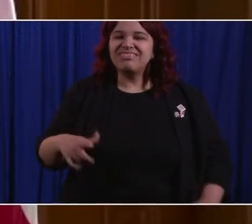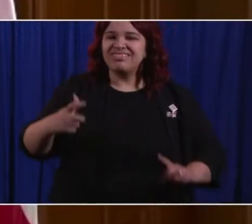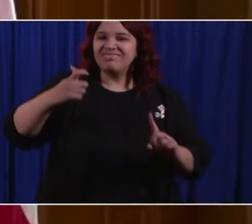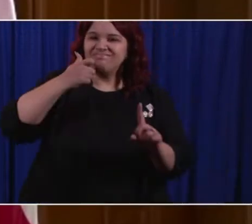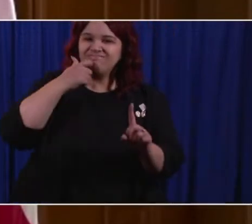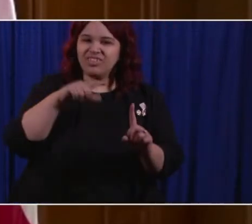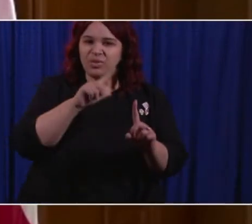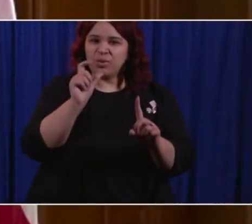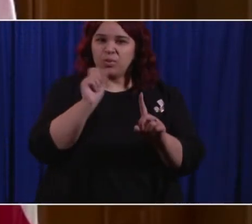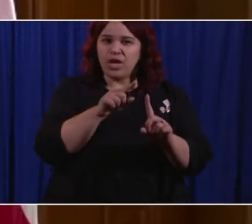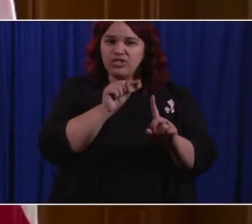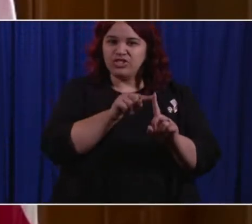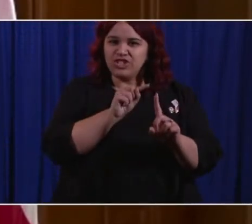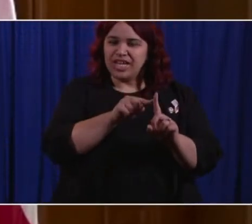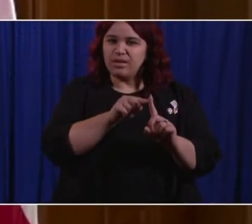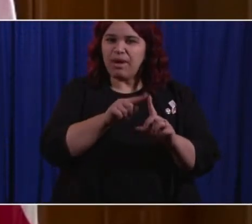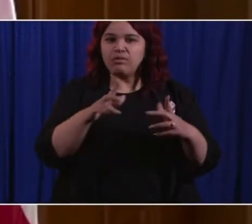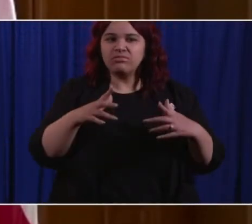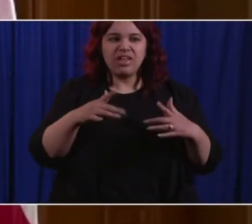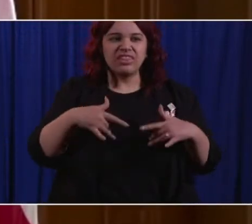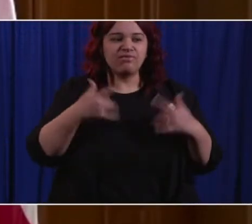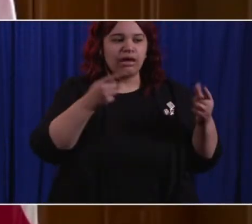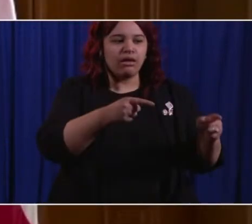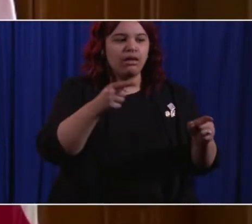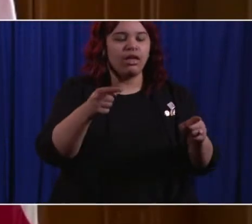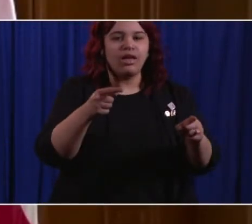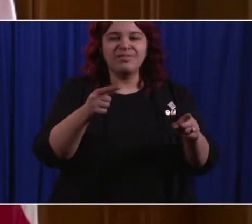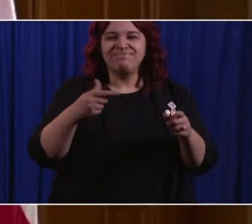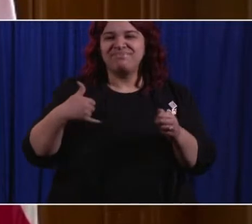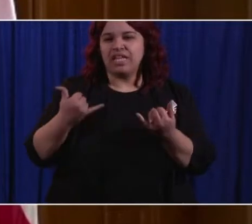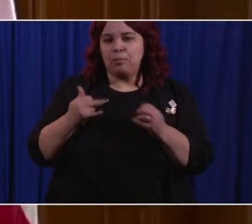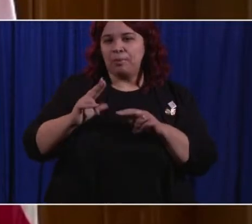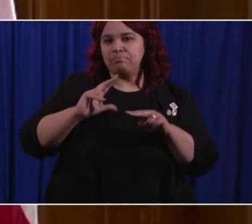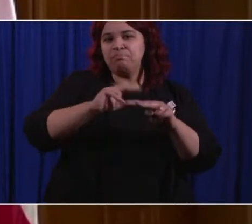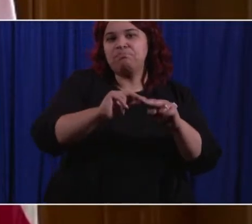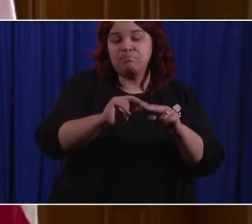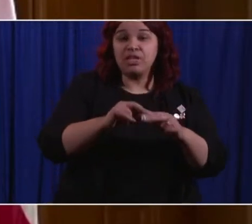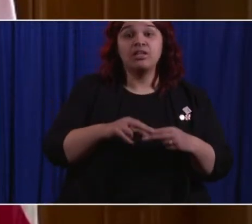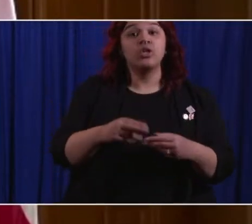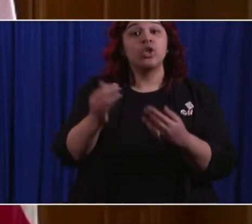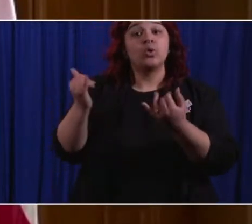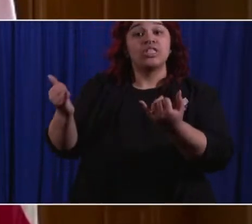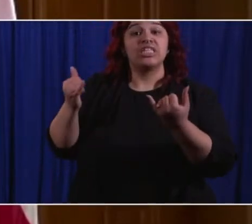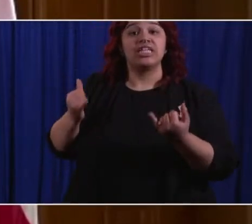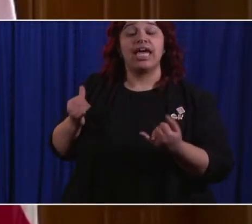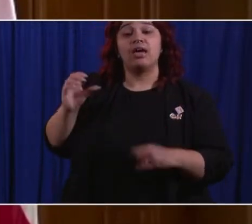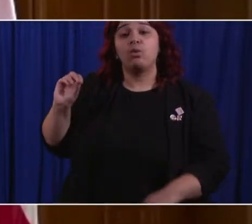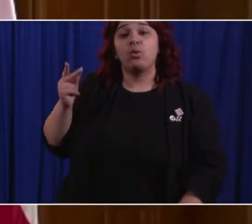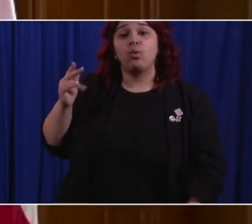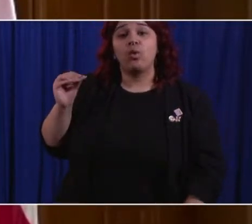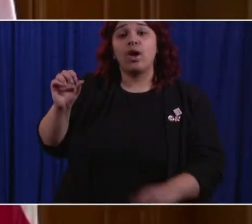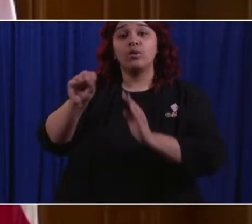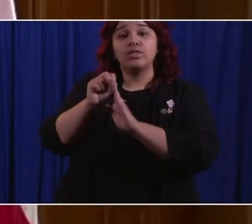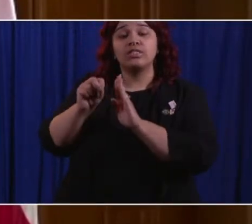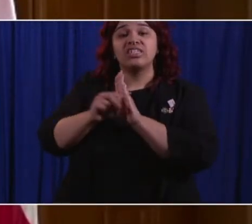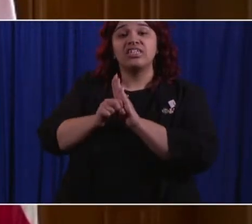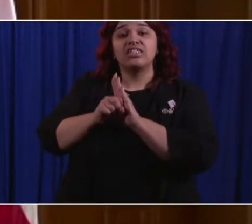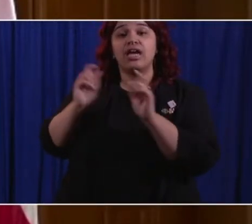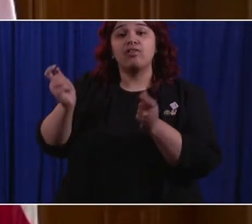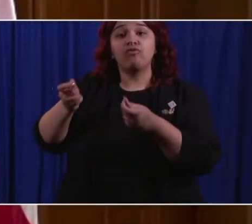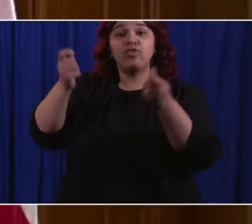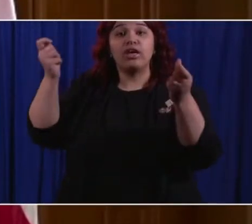with the Ohio State Fair's announcement today that it would only operate this year under a